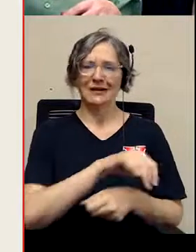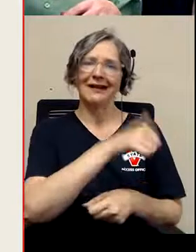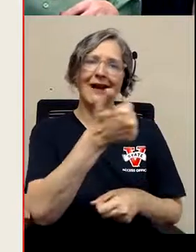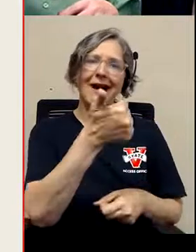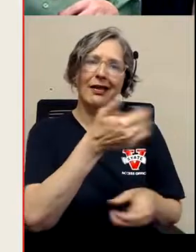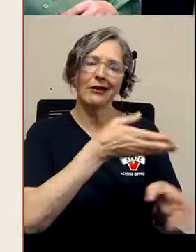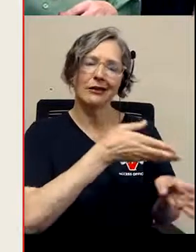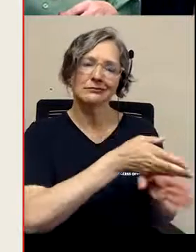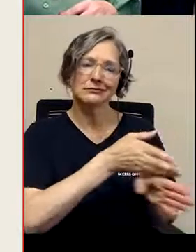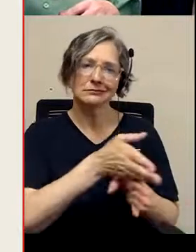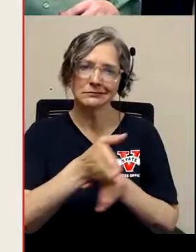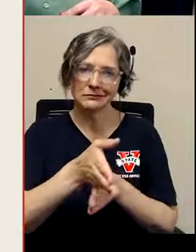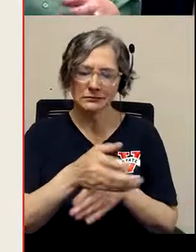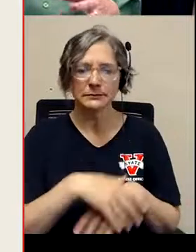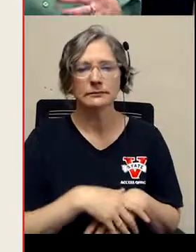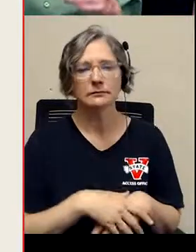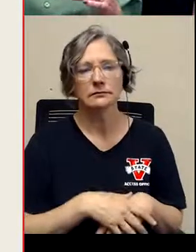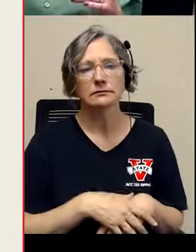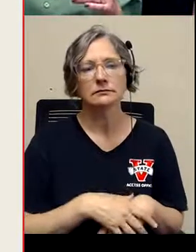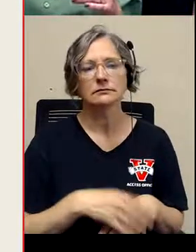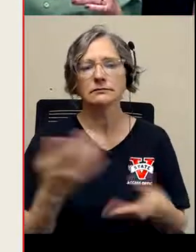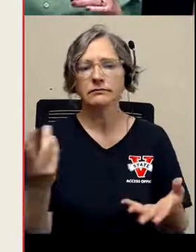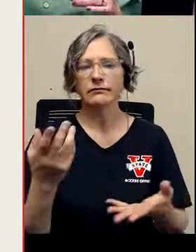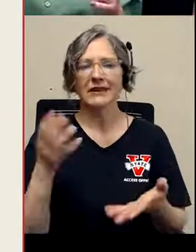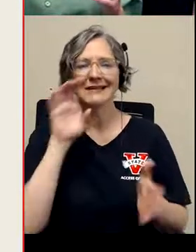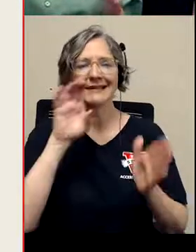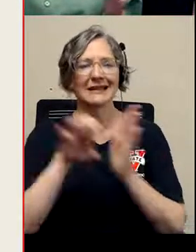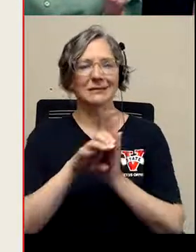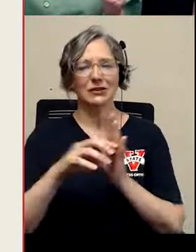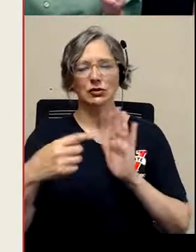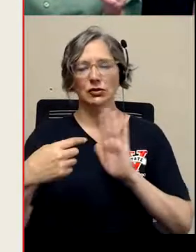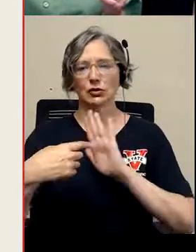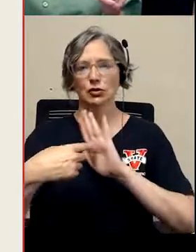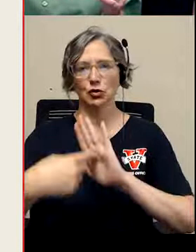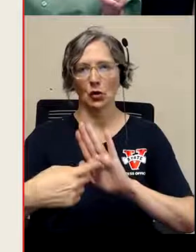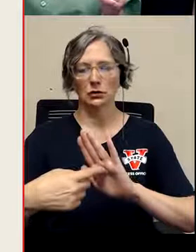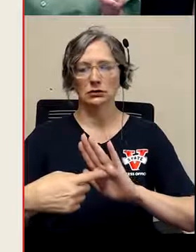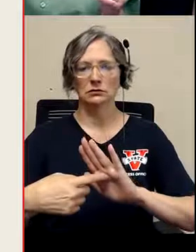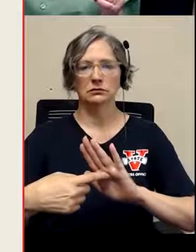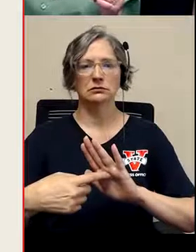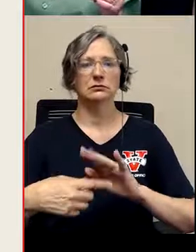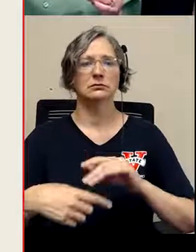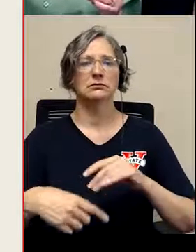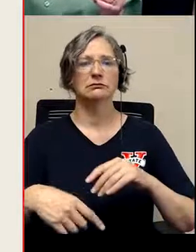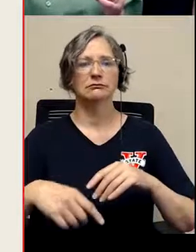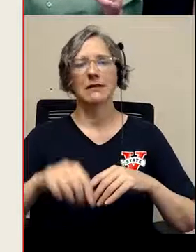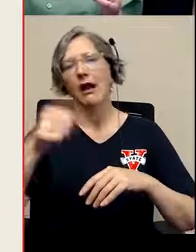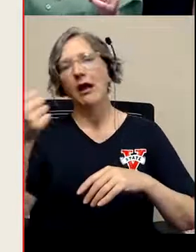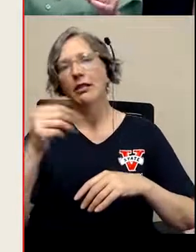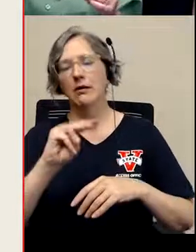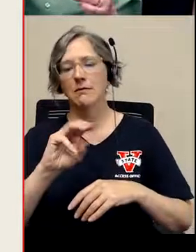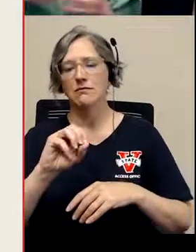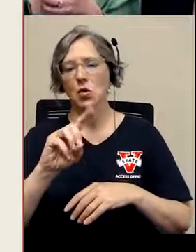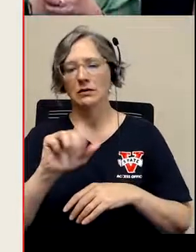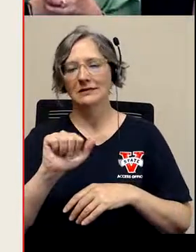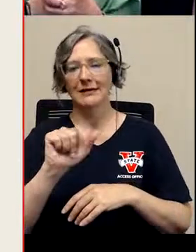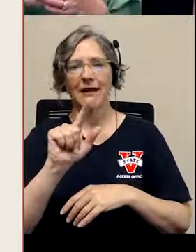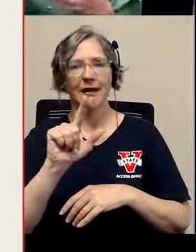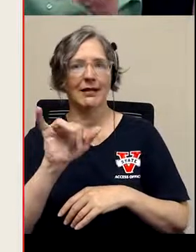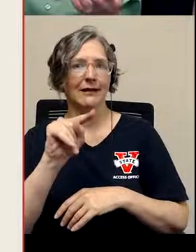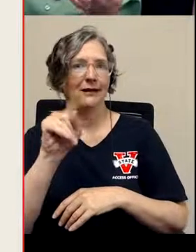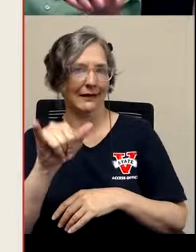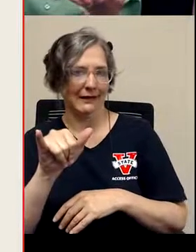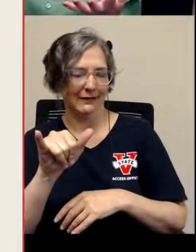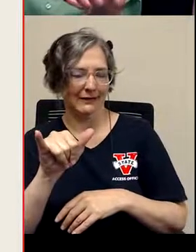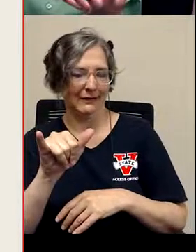this graphic to kind of show in a different way, in another modality, in a graphic